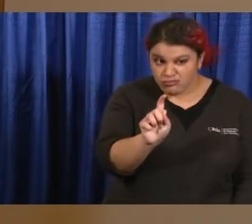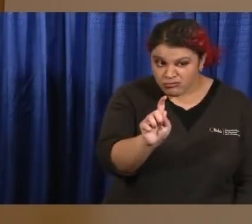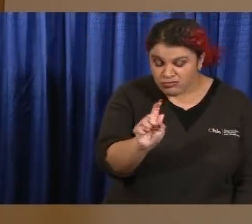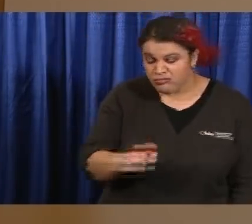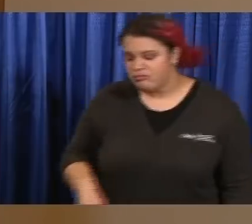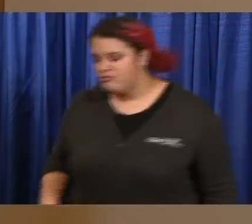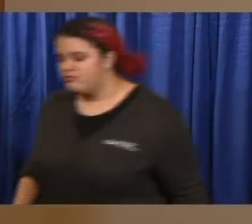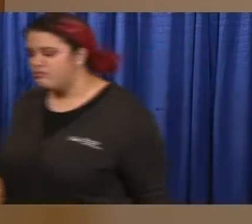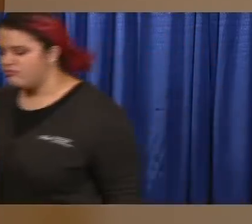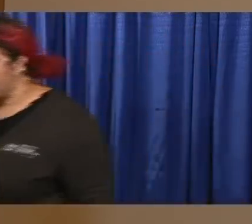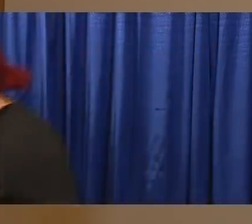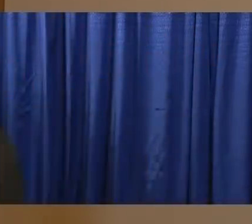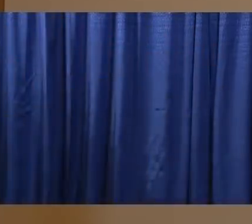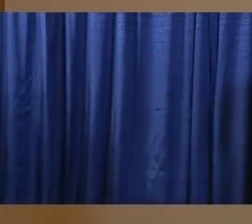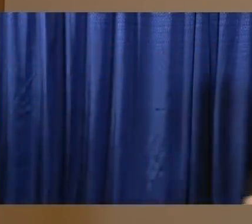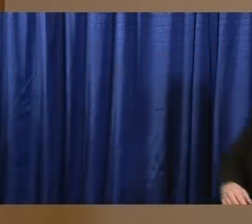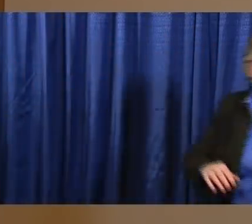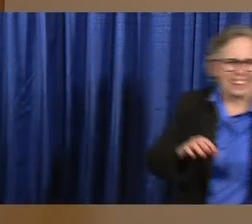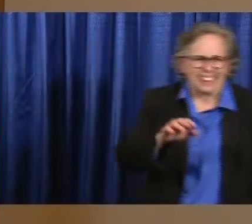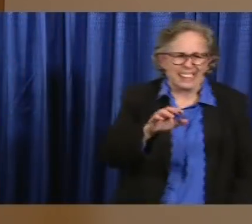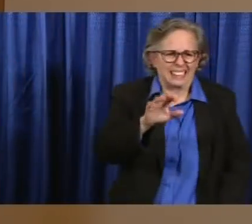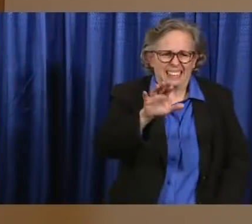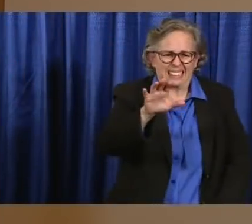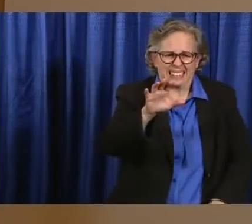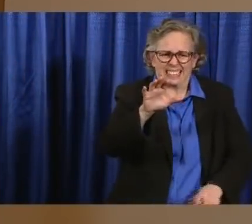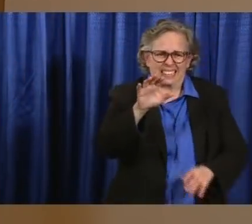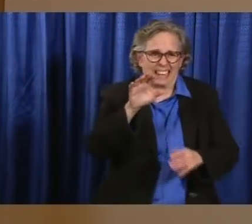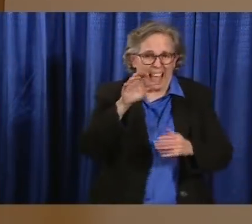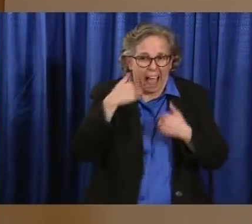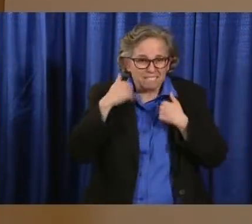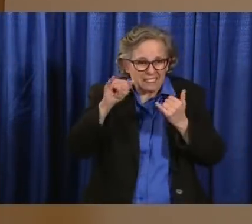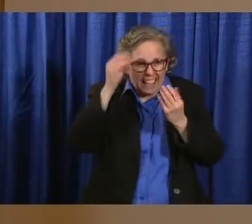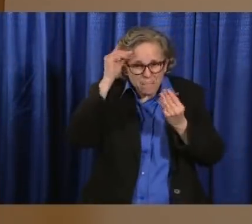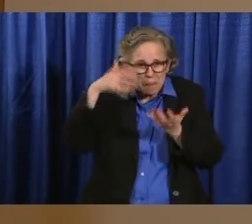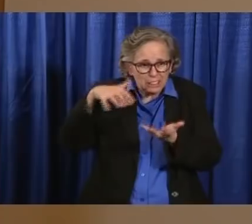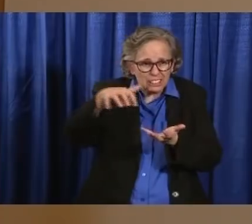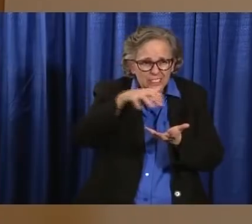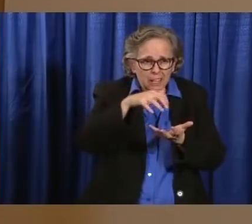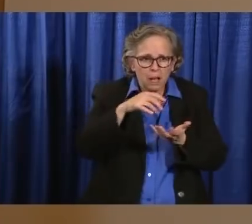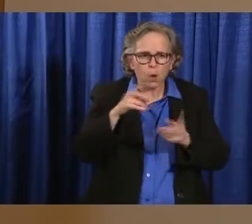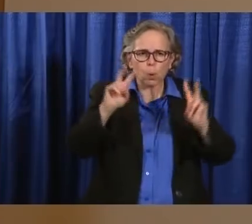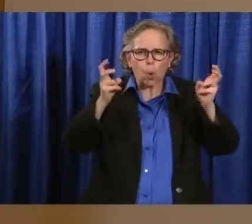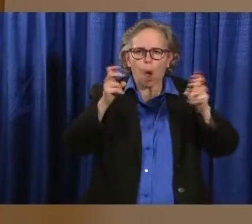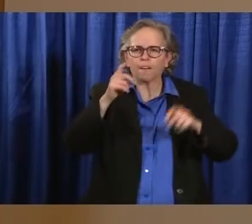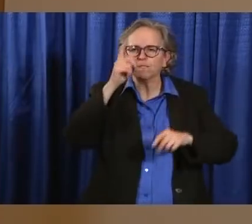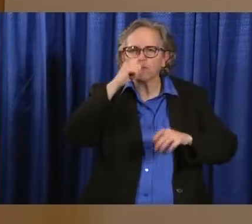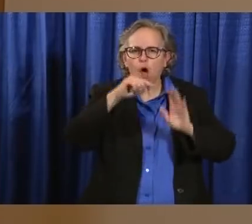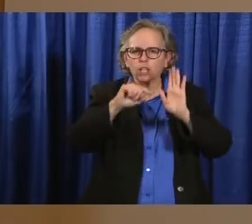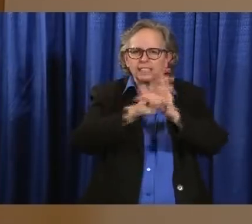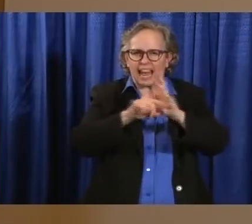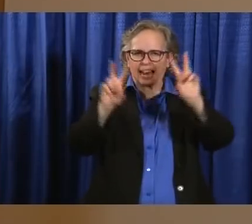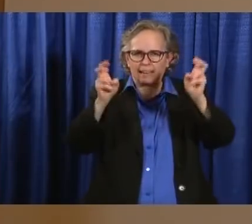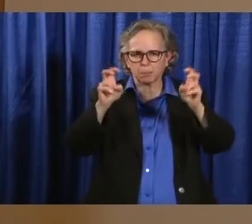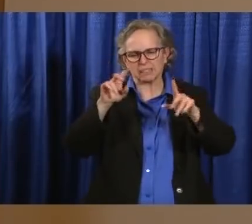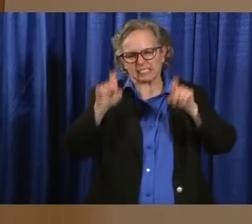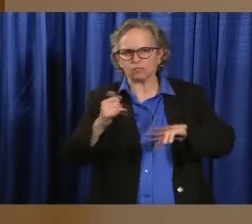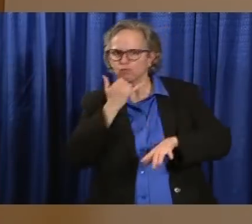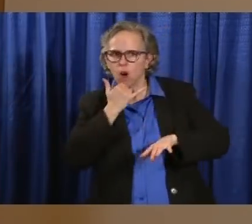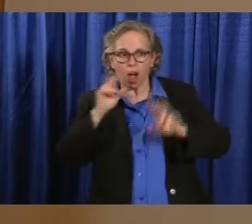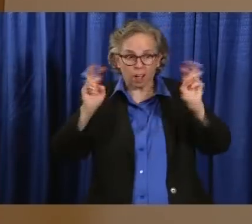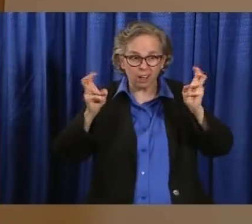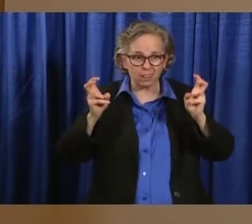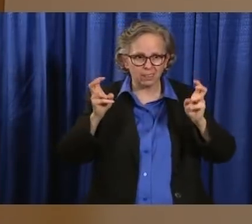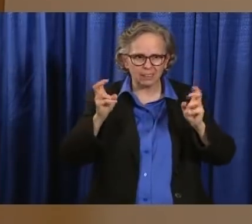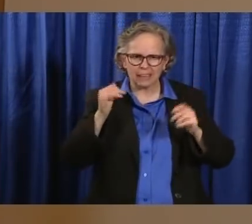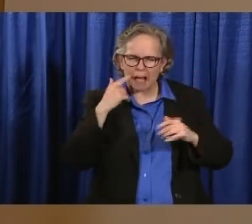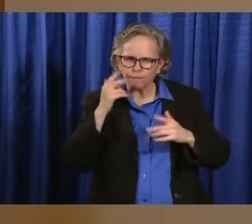to collect false negatives, so I'll double check on that. I think a lot of that would go back to the provider straight up and